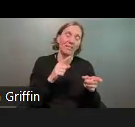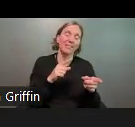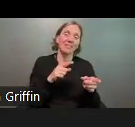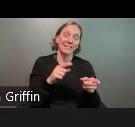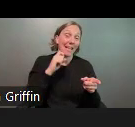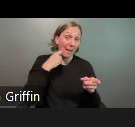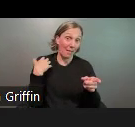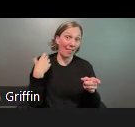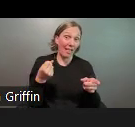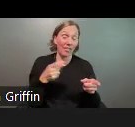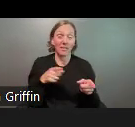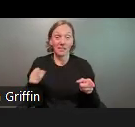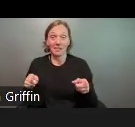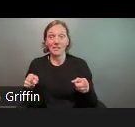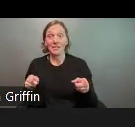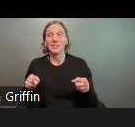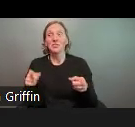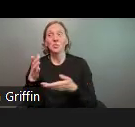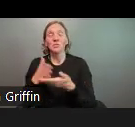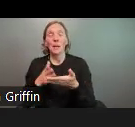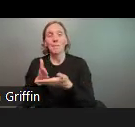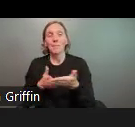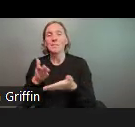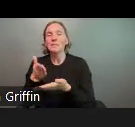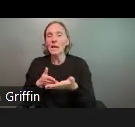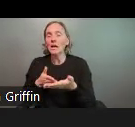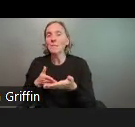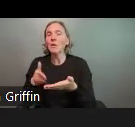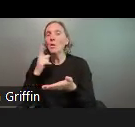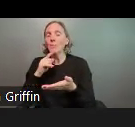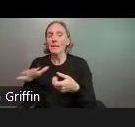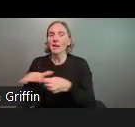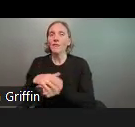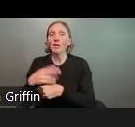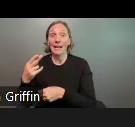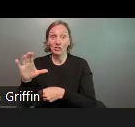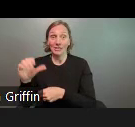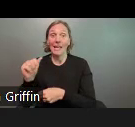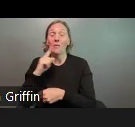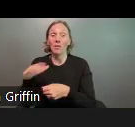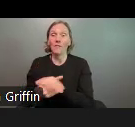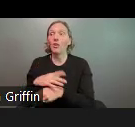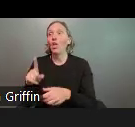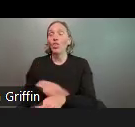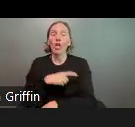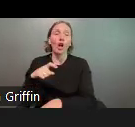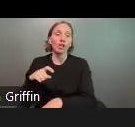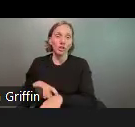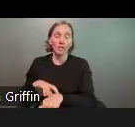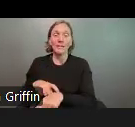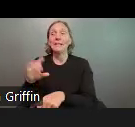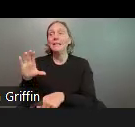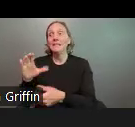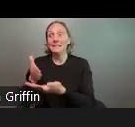are covered directly by the Healthcare Authority. Here's an example of that. Our long-term civil commitments, or LTCC